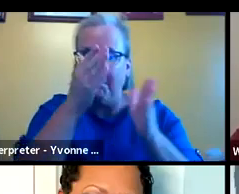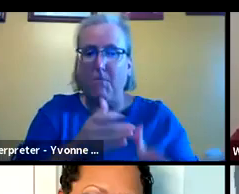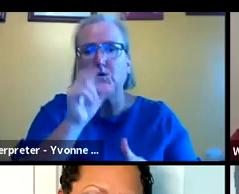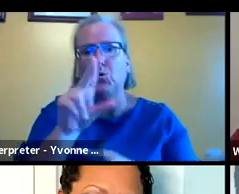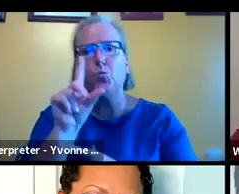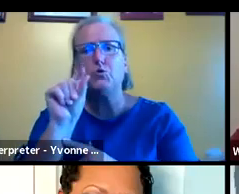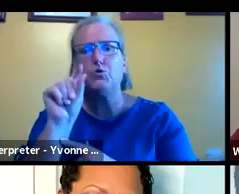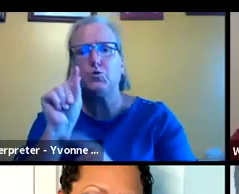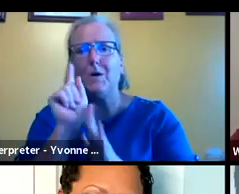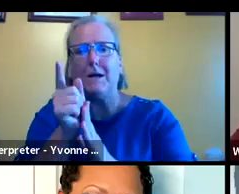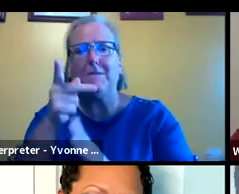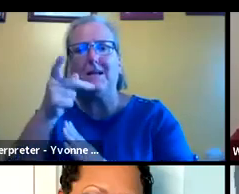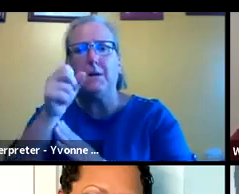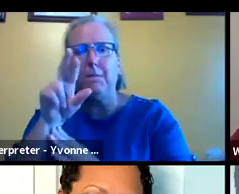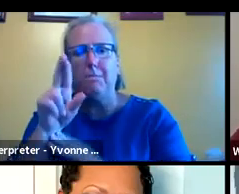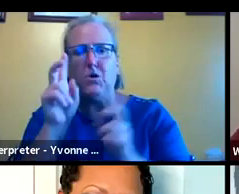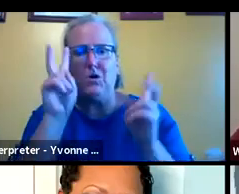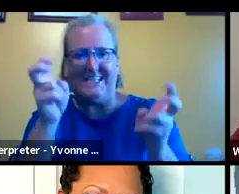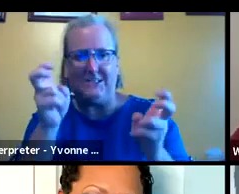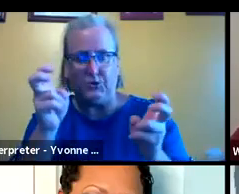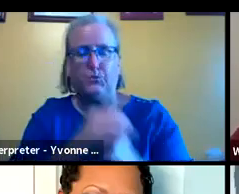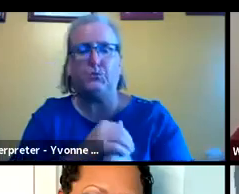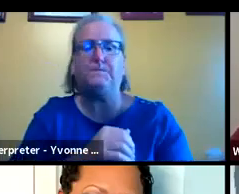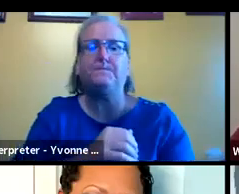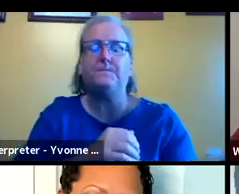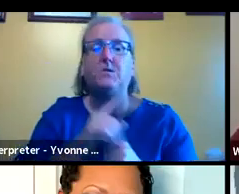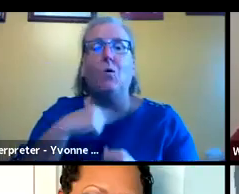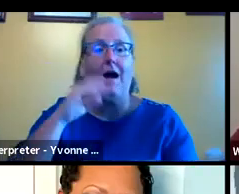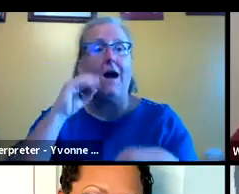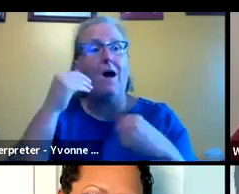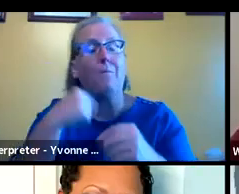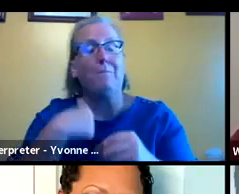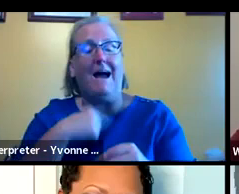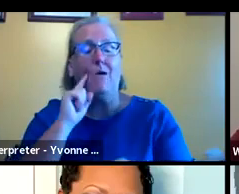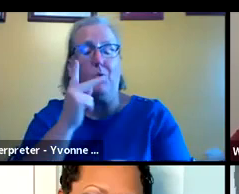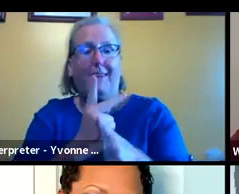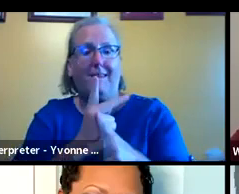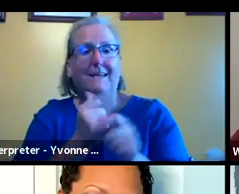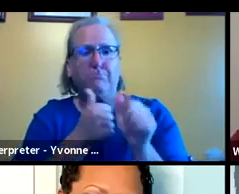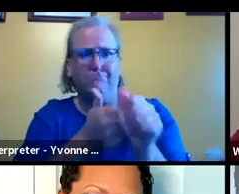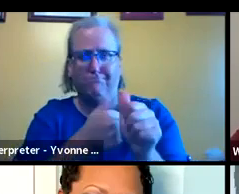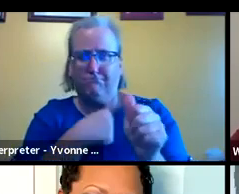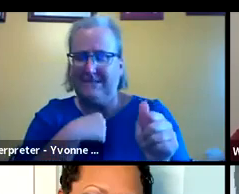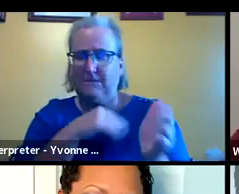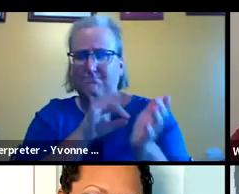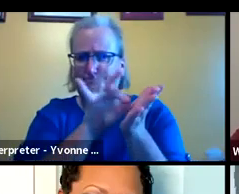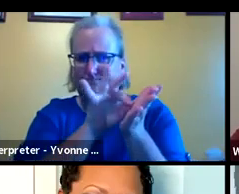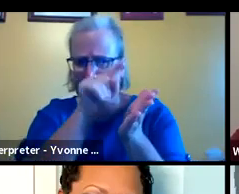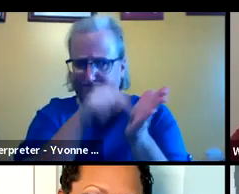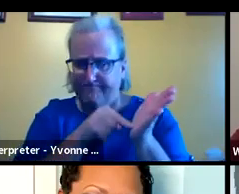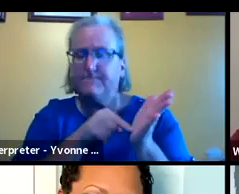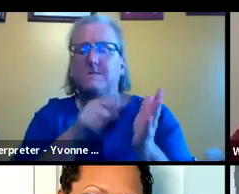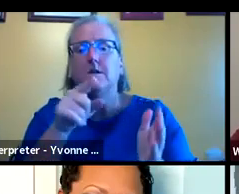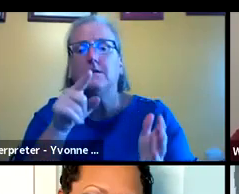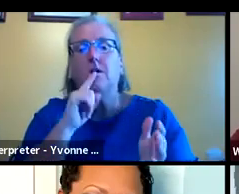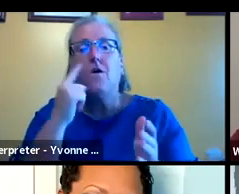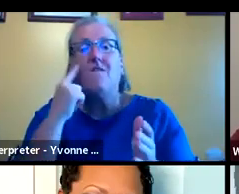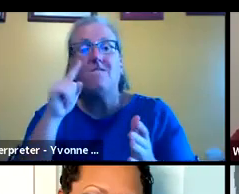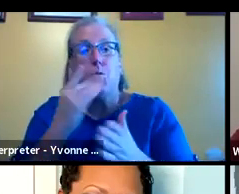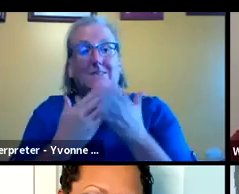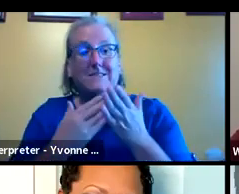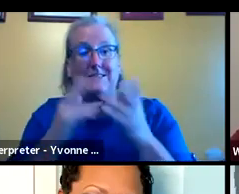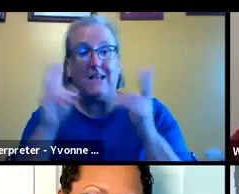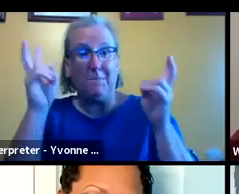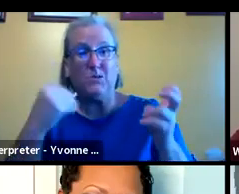issue. I will keep track of the time and make sure that I give you an audible signal when your time is up. This evening, for some issues, we have more